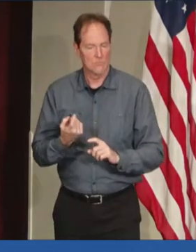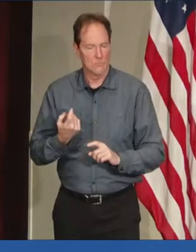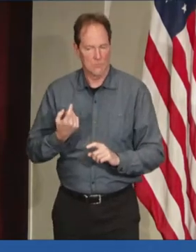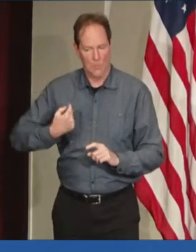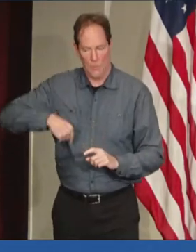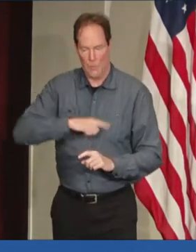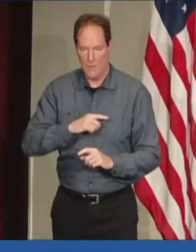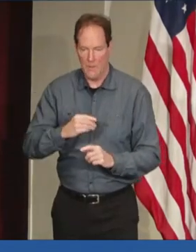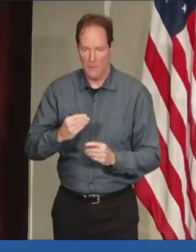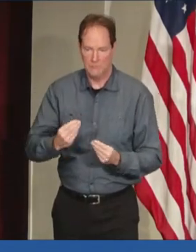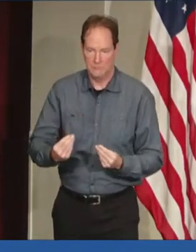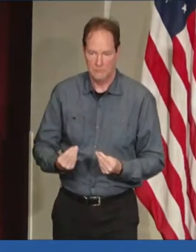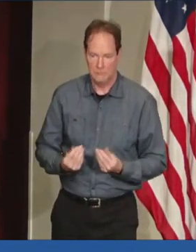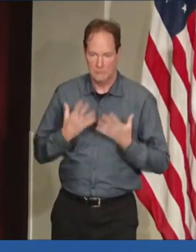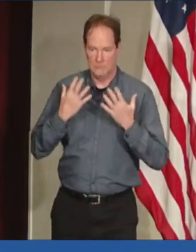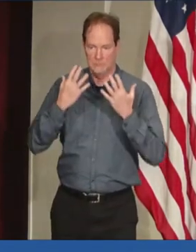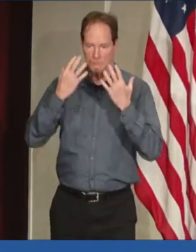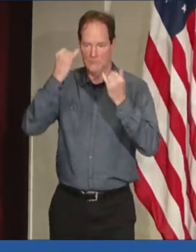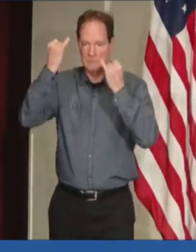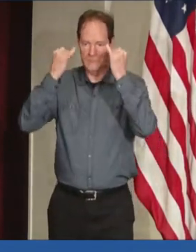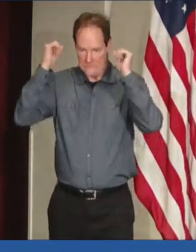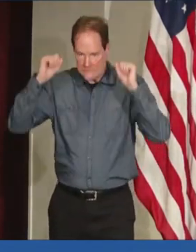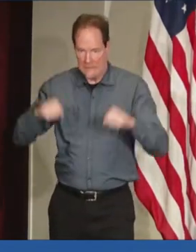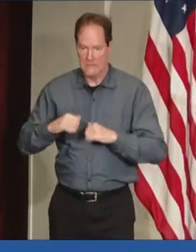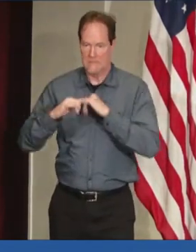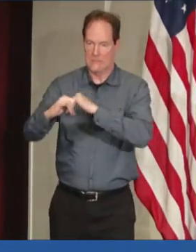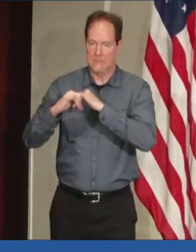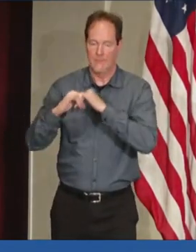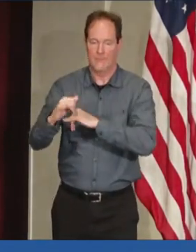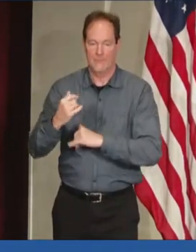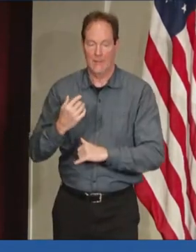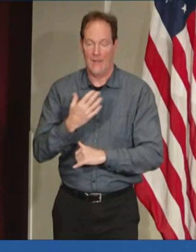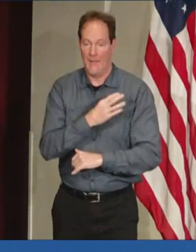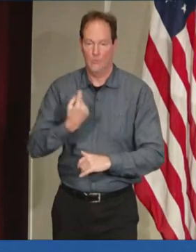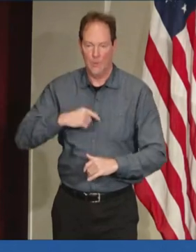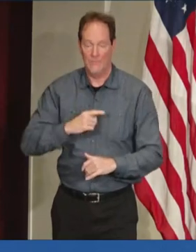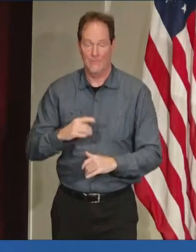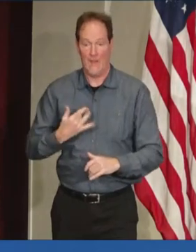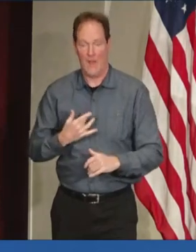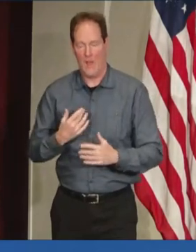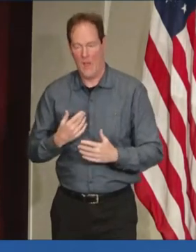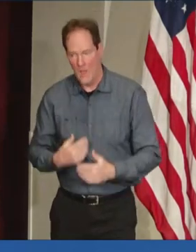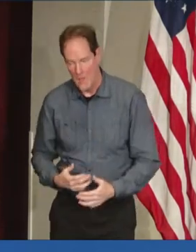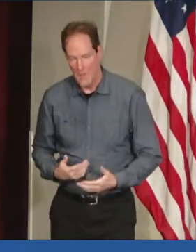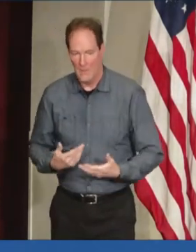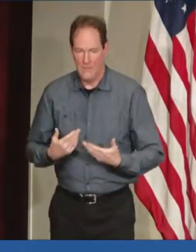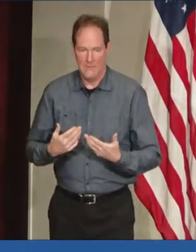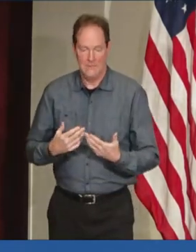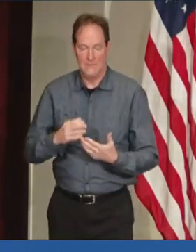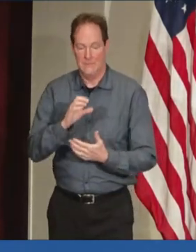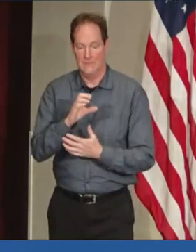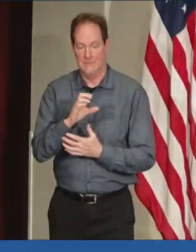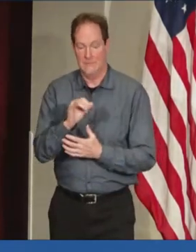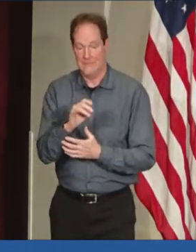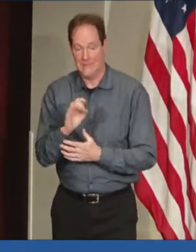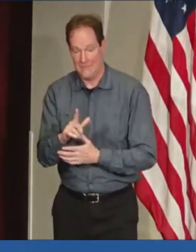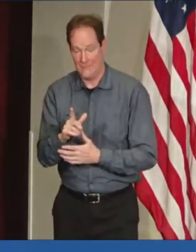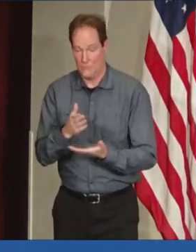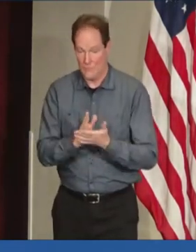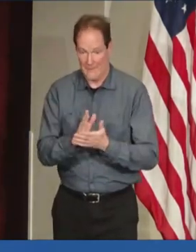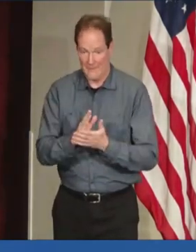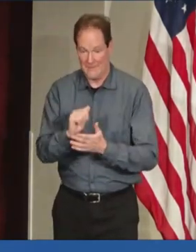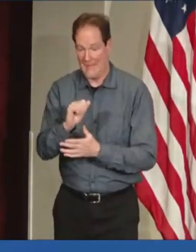really inspired by that. We were also really discouraged about the fact that the Civil Rights Act of